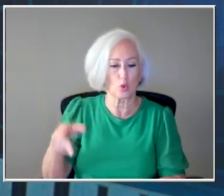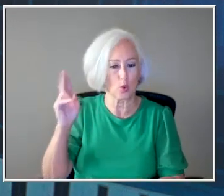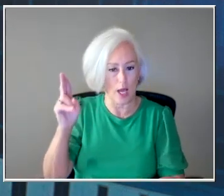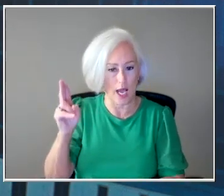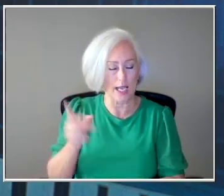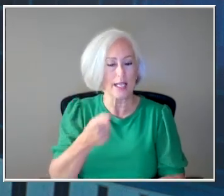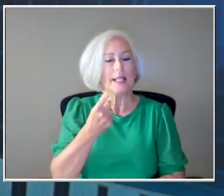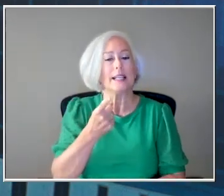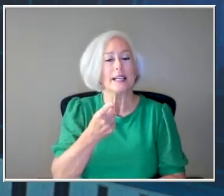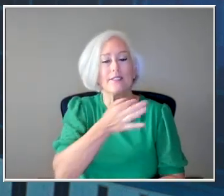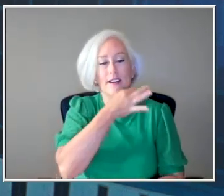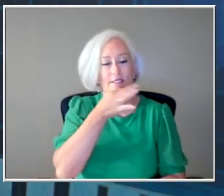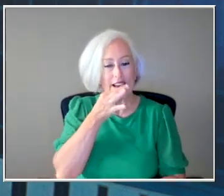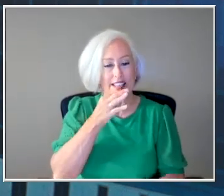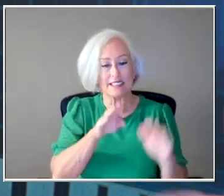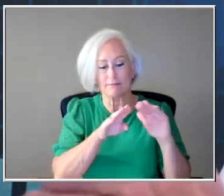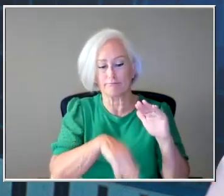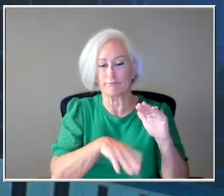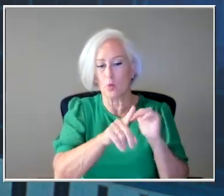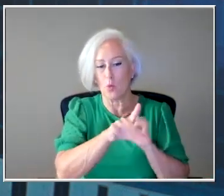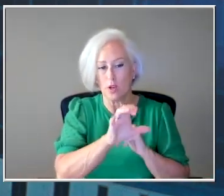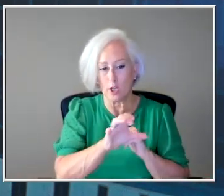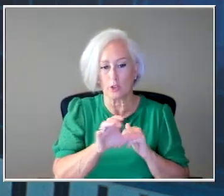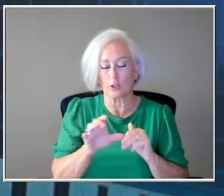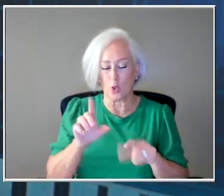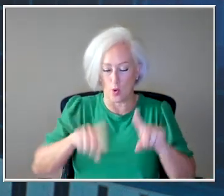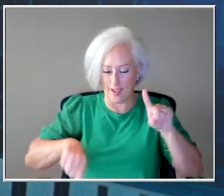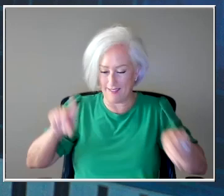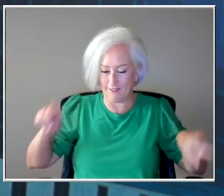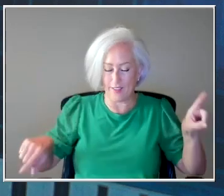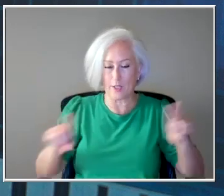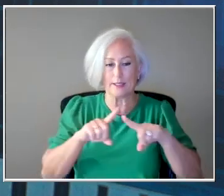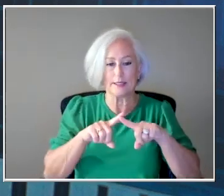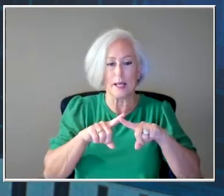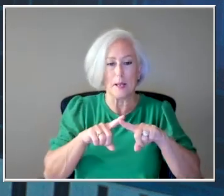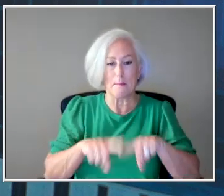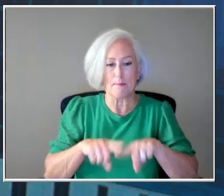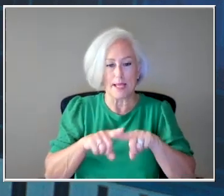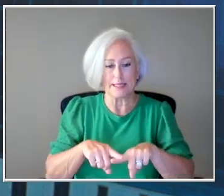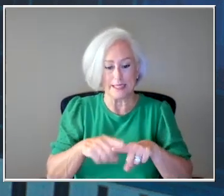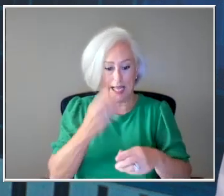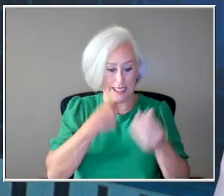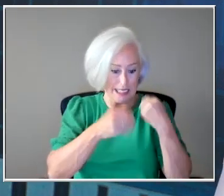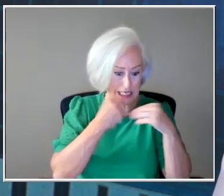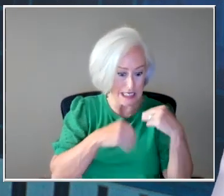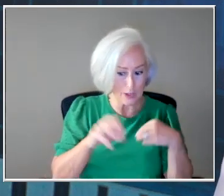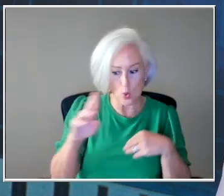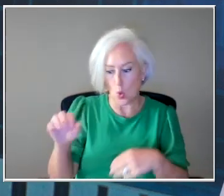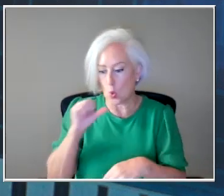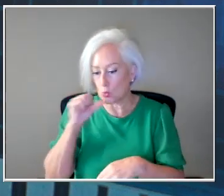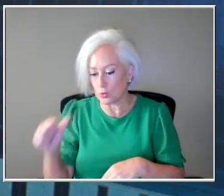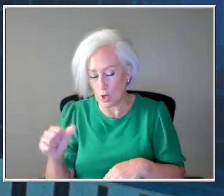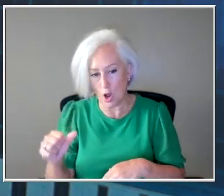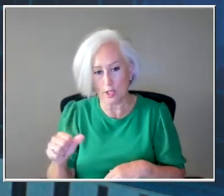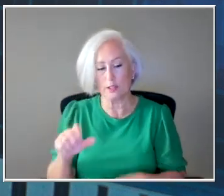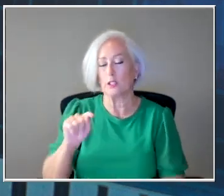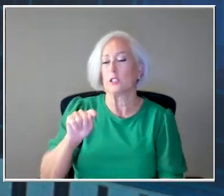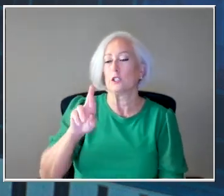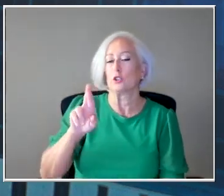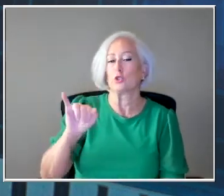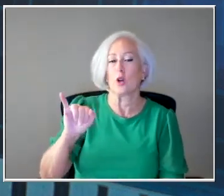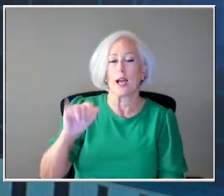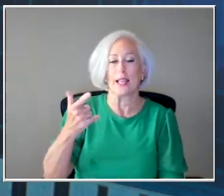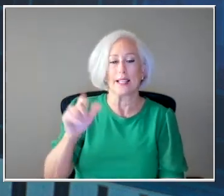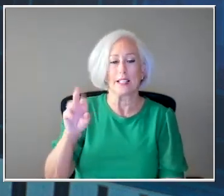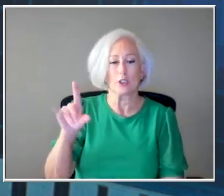fasting. So it varies on, as was brought up, your food that you eat. Triglycerides are called acute phase reactants,